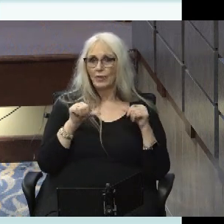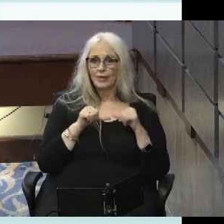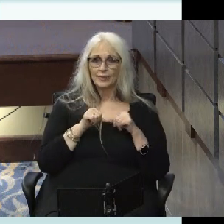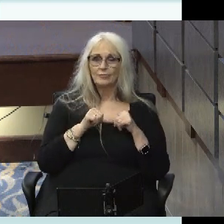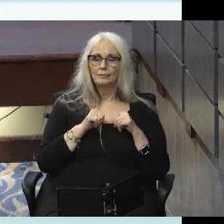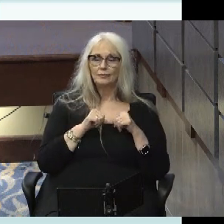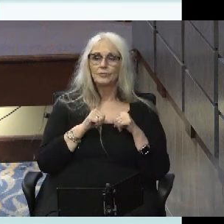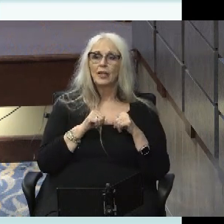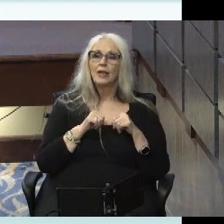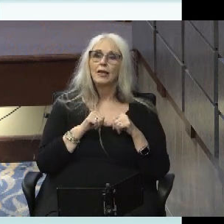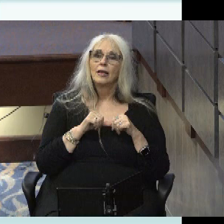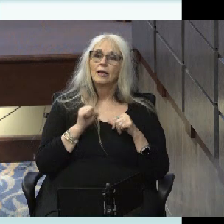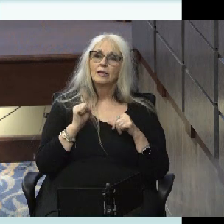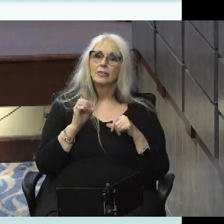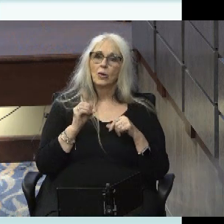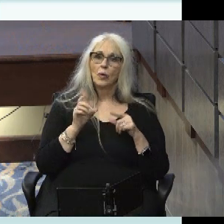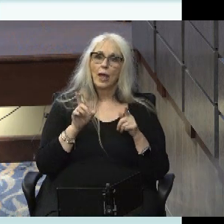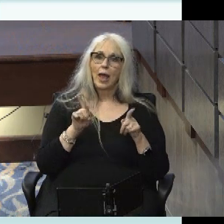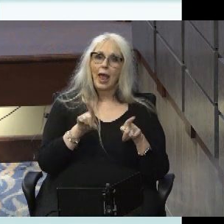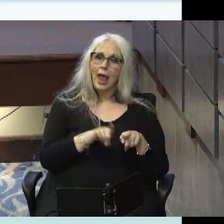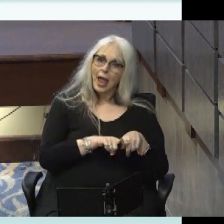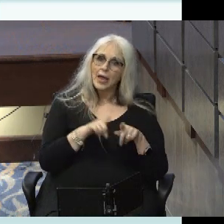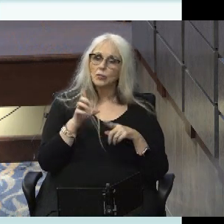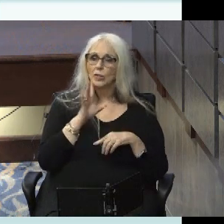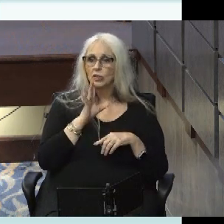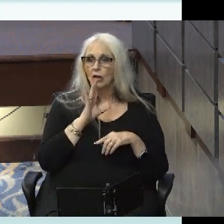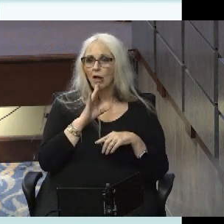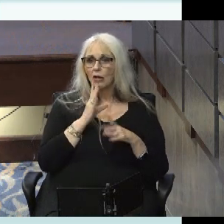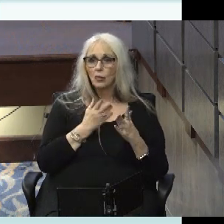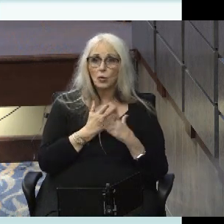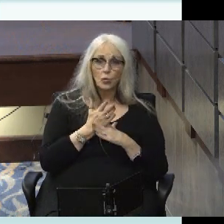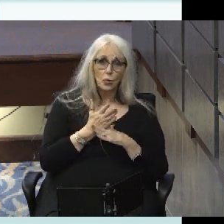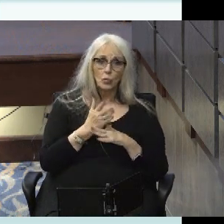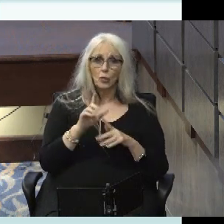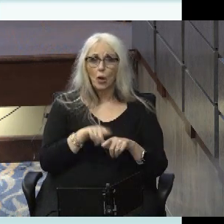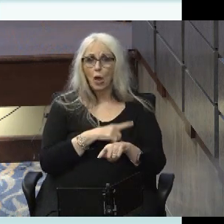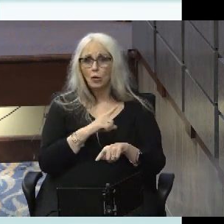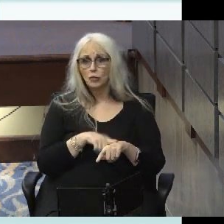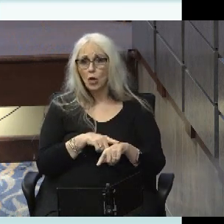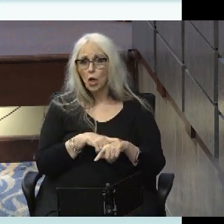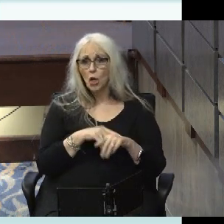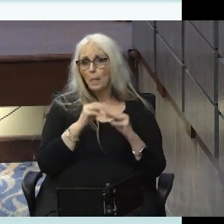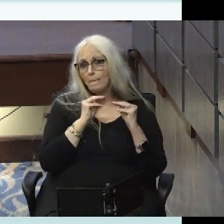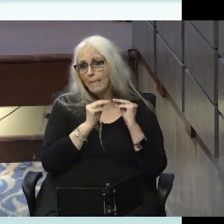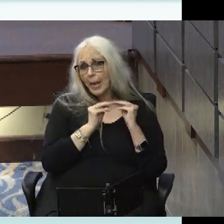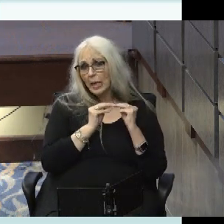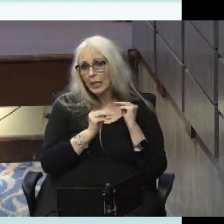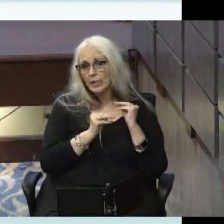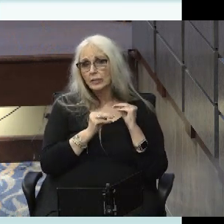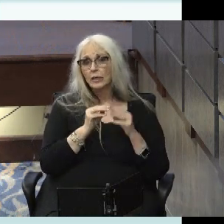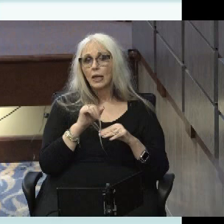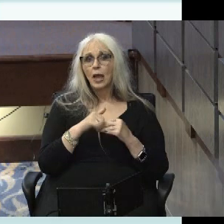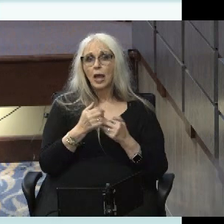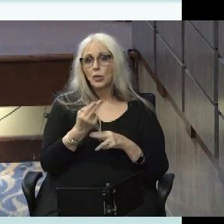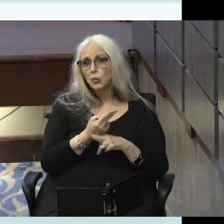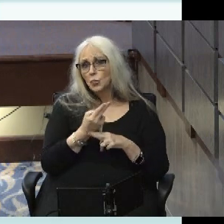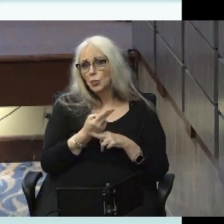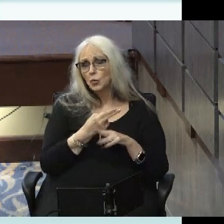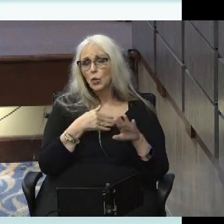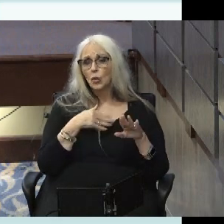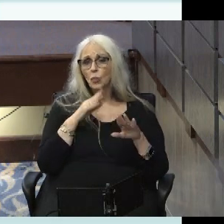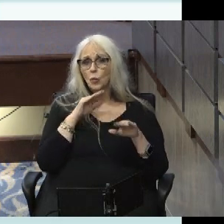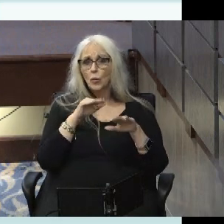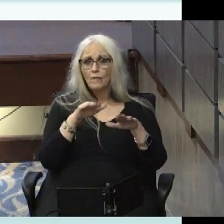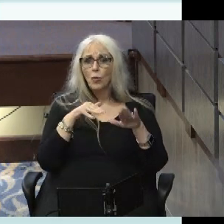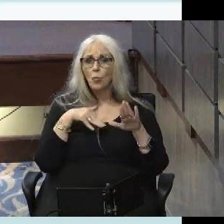we've talked through the sort of long-term maintenance and use of the Riverwalk, really